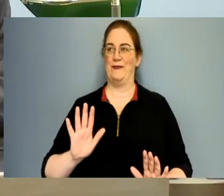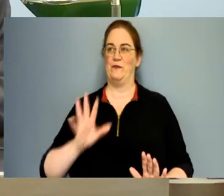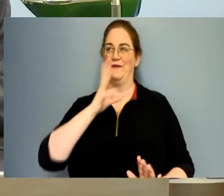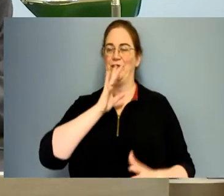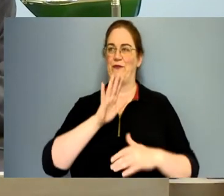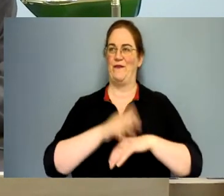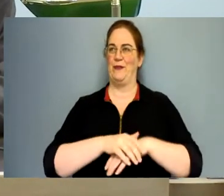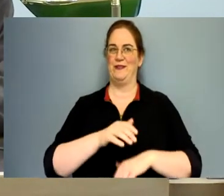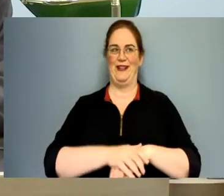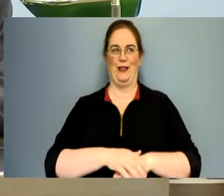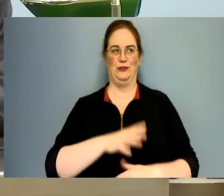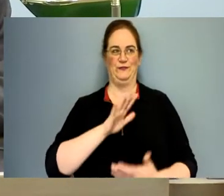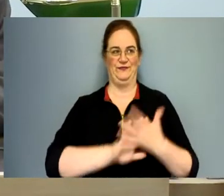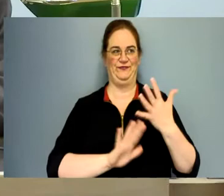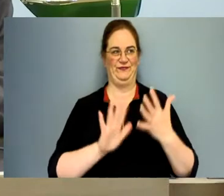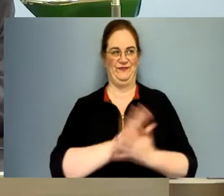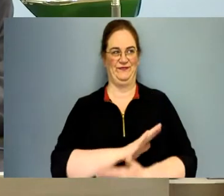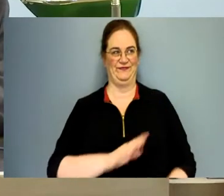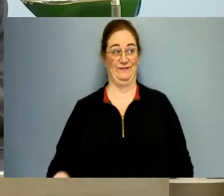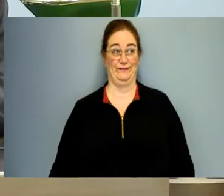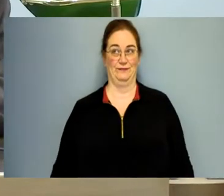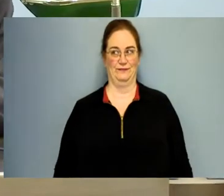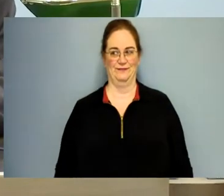exceptional English.